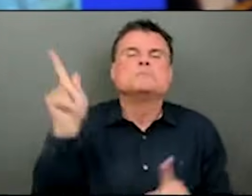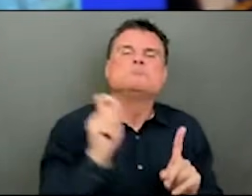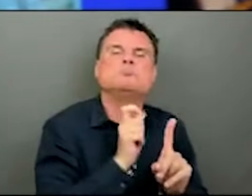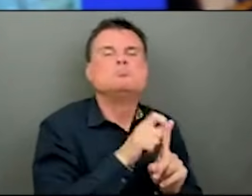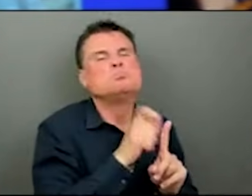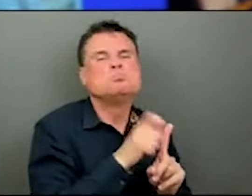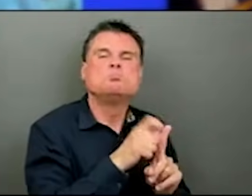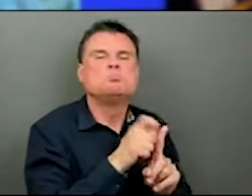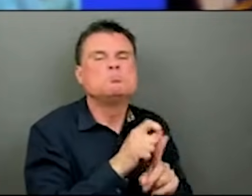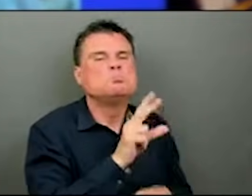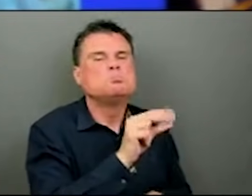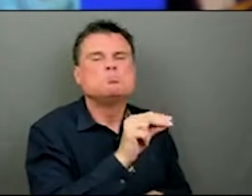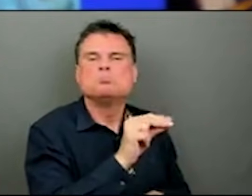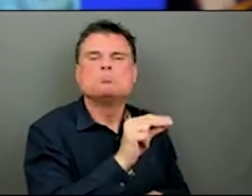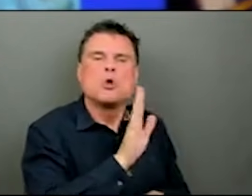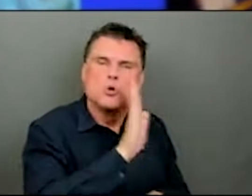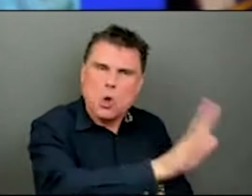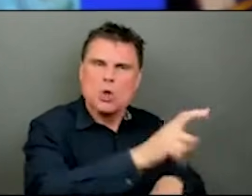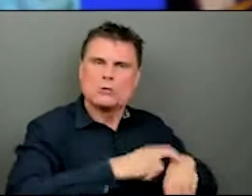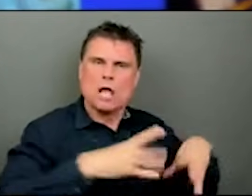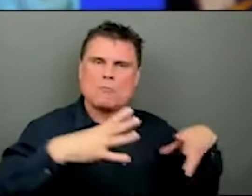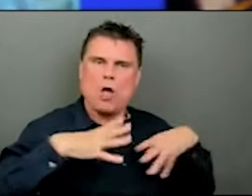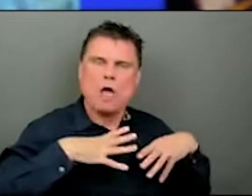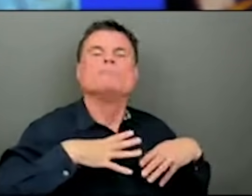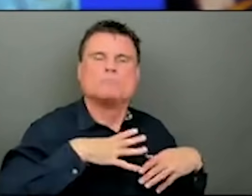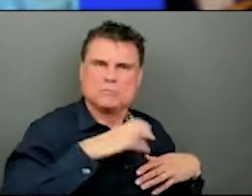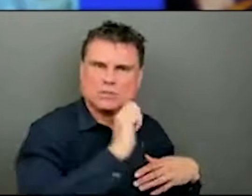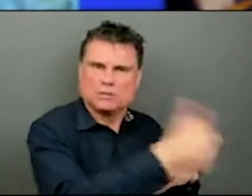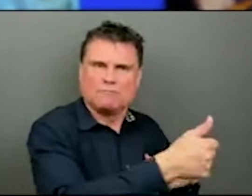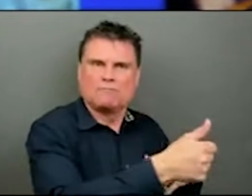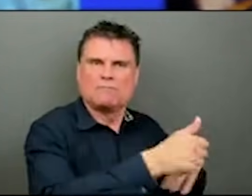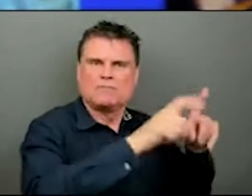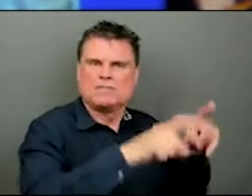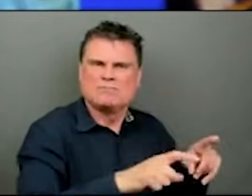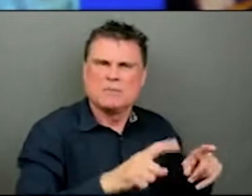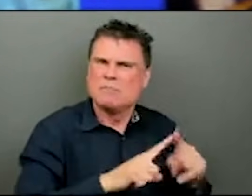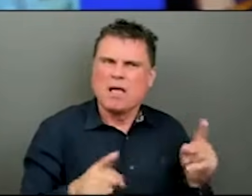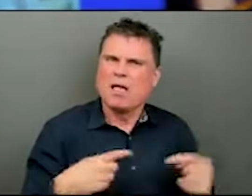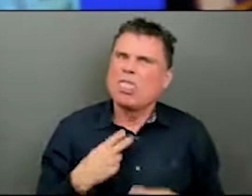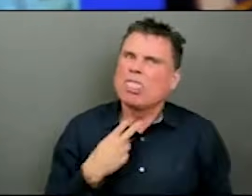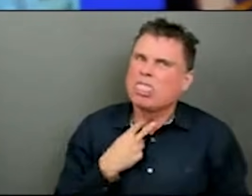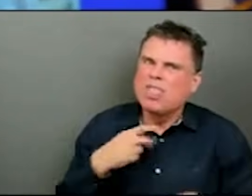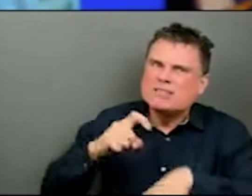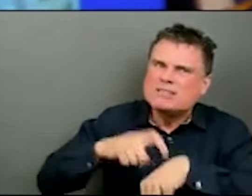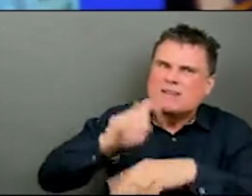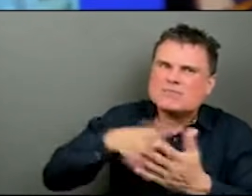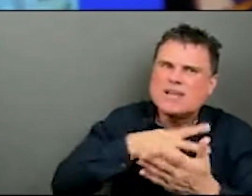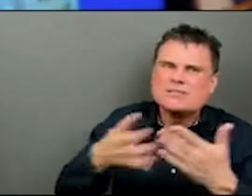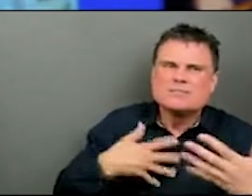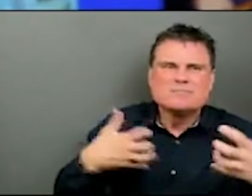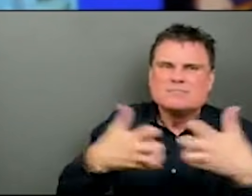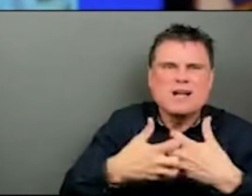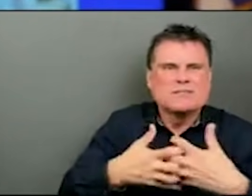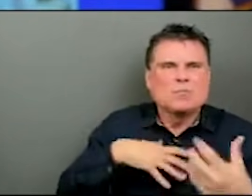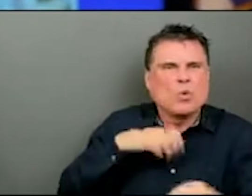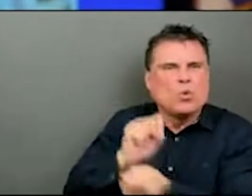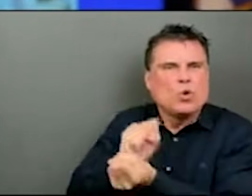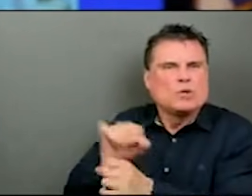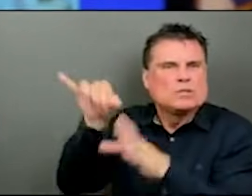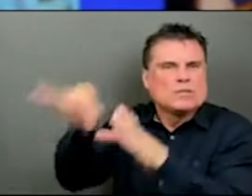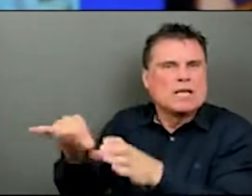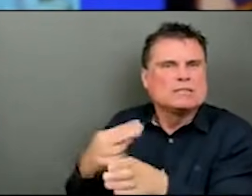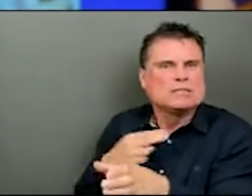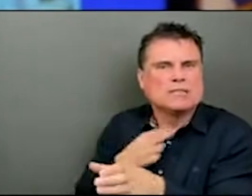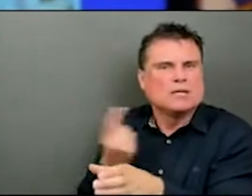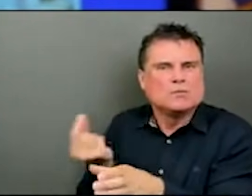what more can you do on that end? Well, I think the vast majority of employers understand the importance of an initiative like this